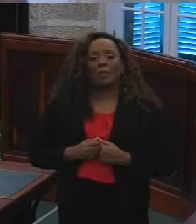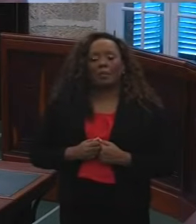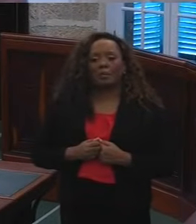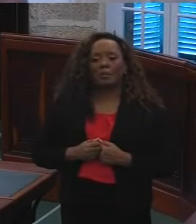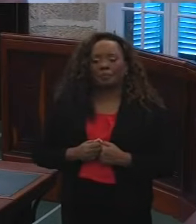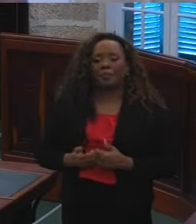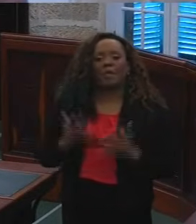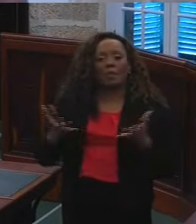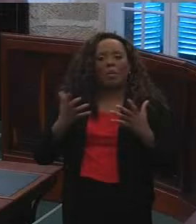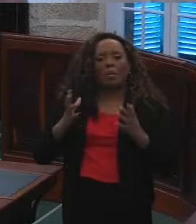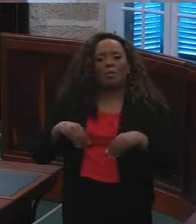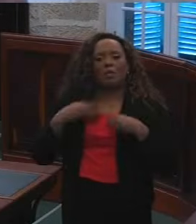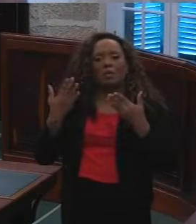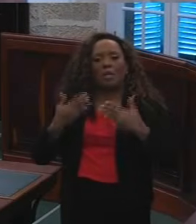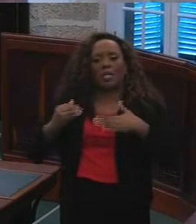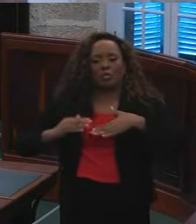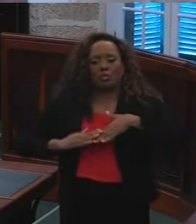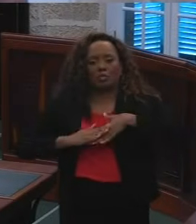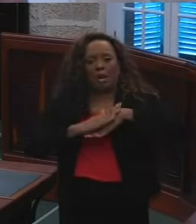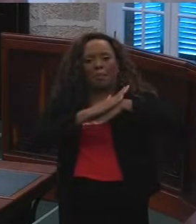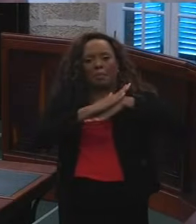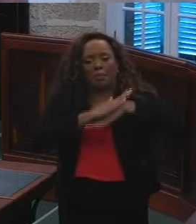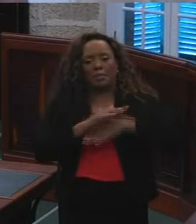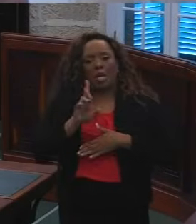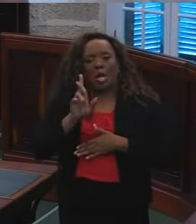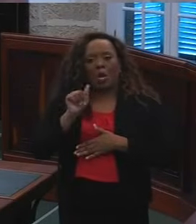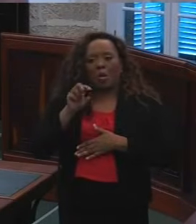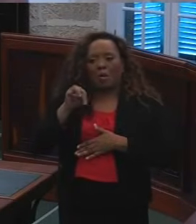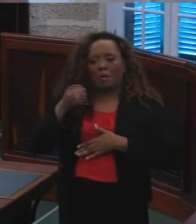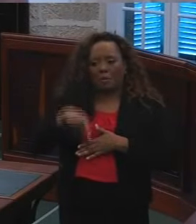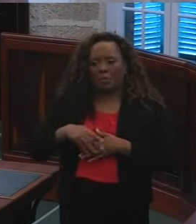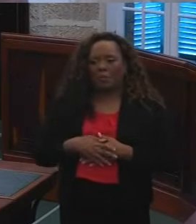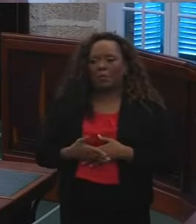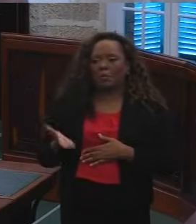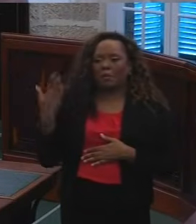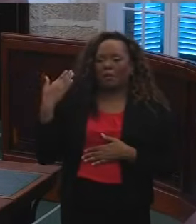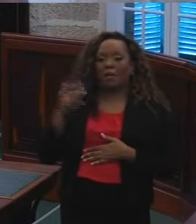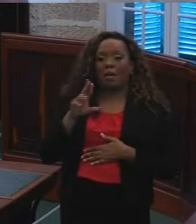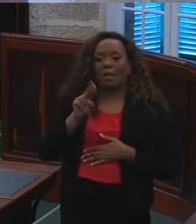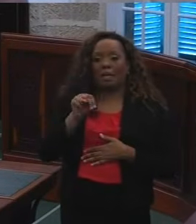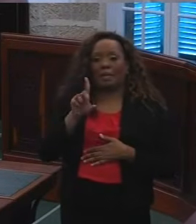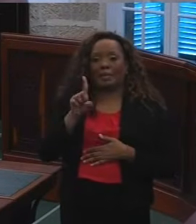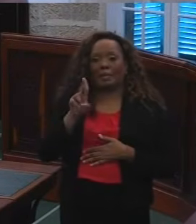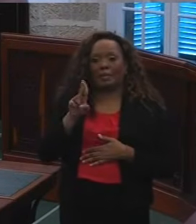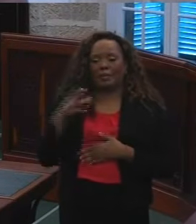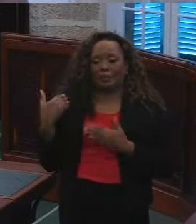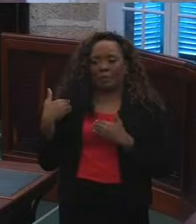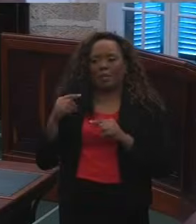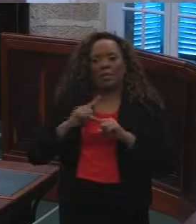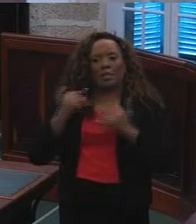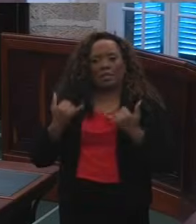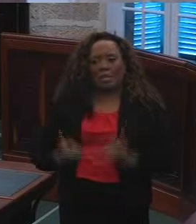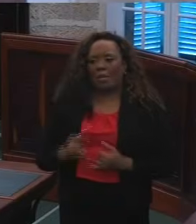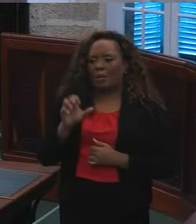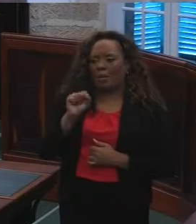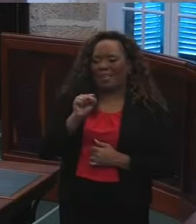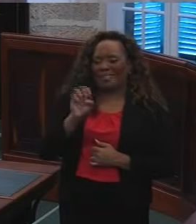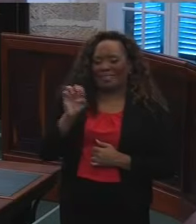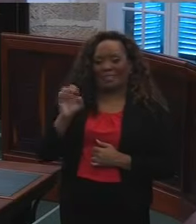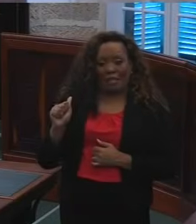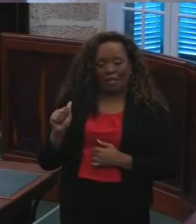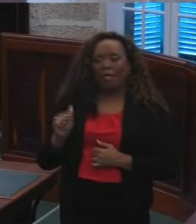devices through the former disability unit now this year. You would have heard me said already,